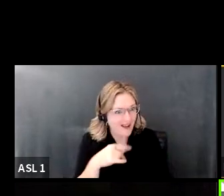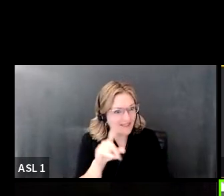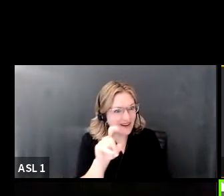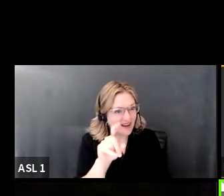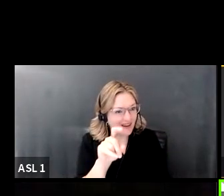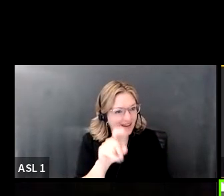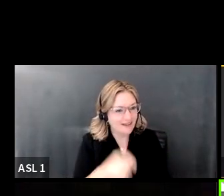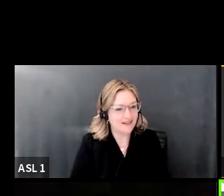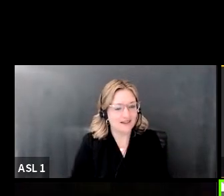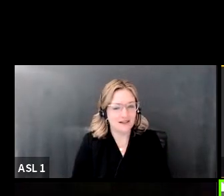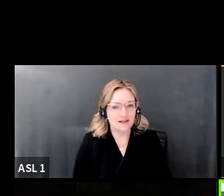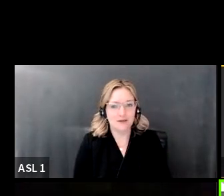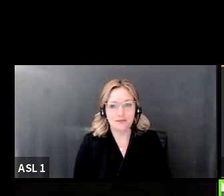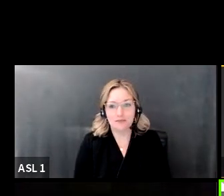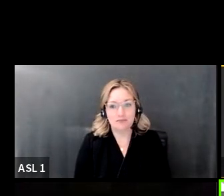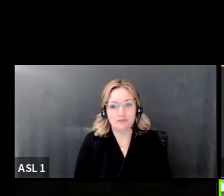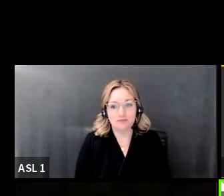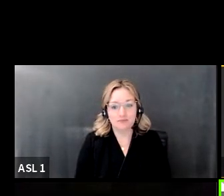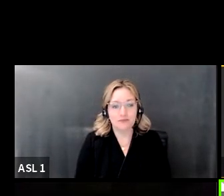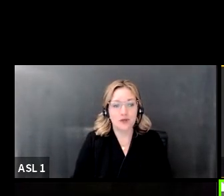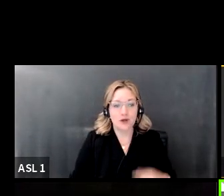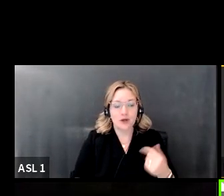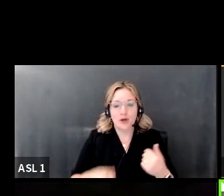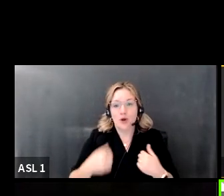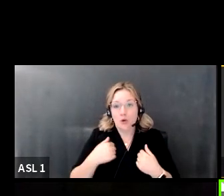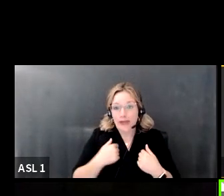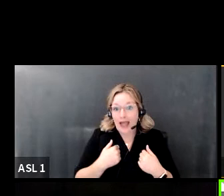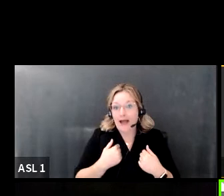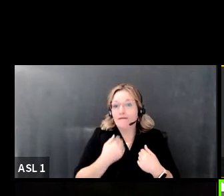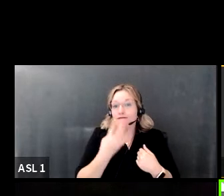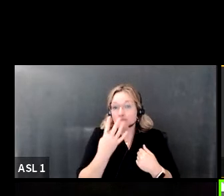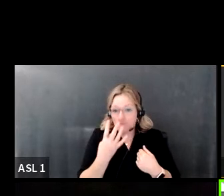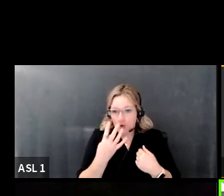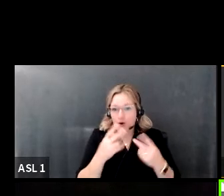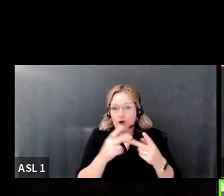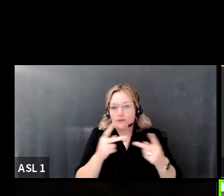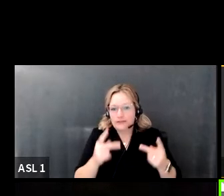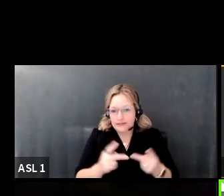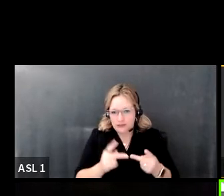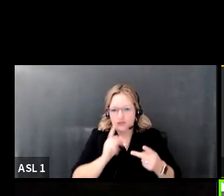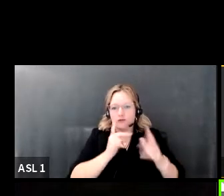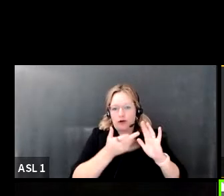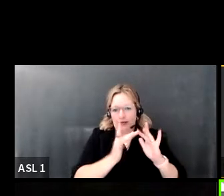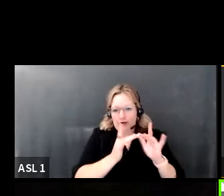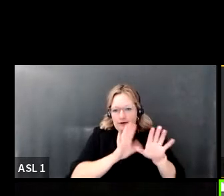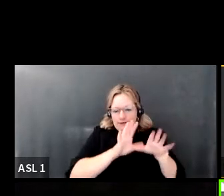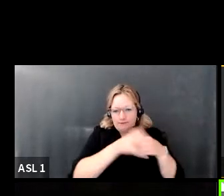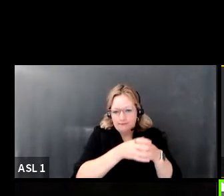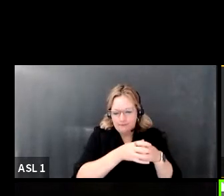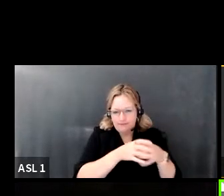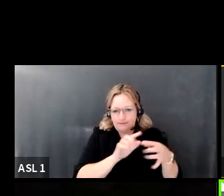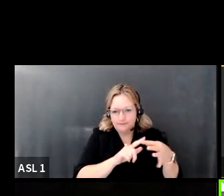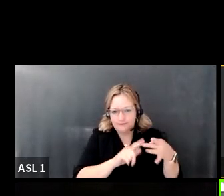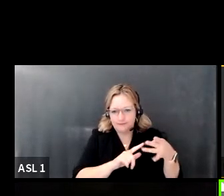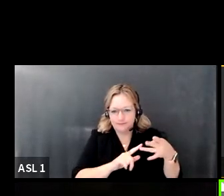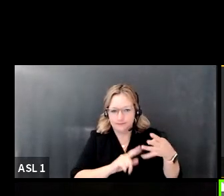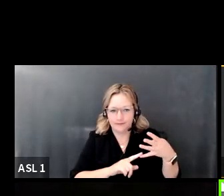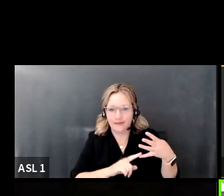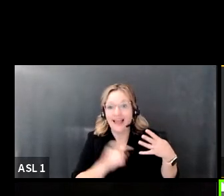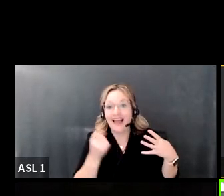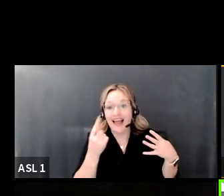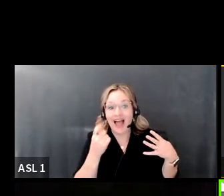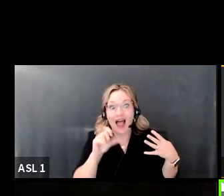we have a staffed establishment of four positions for a cyber crime unit because we are so stretched in all the other